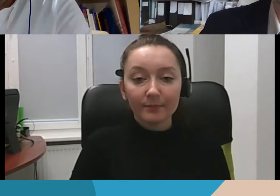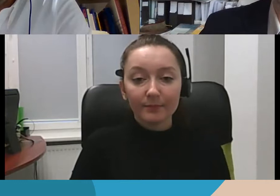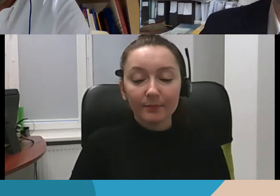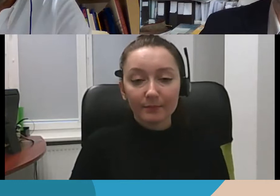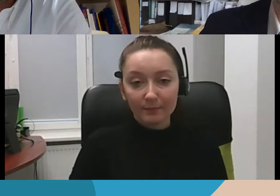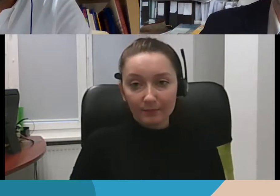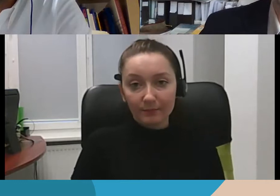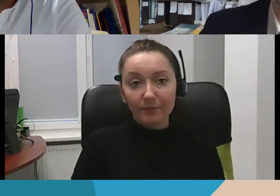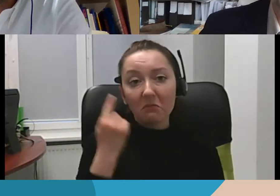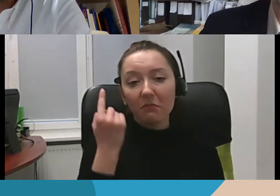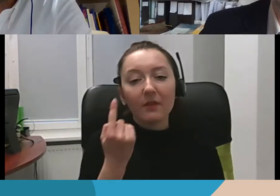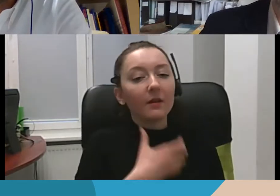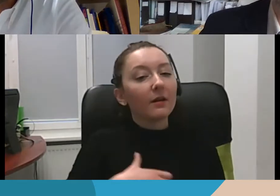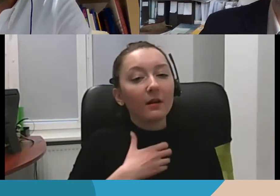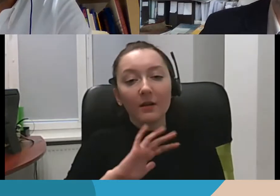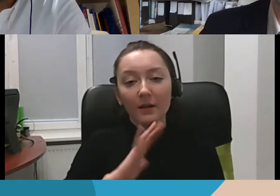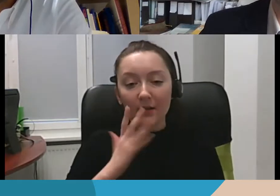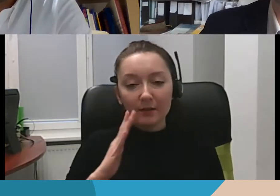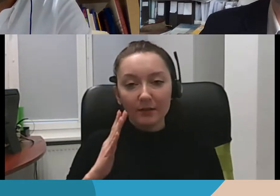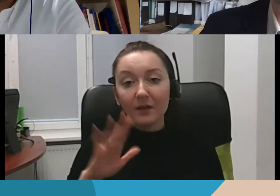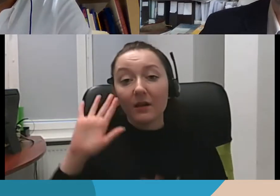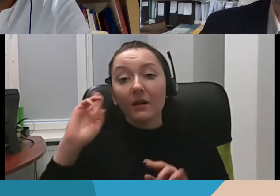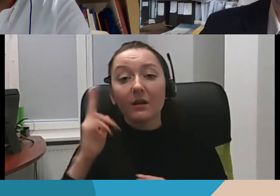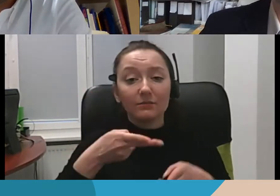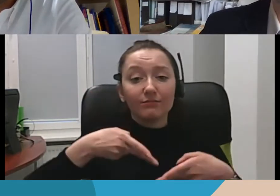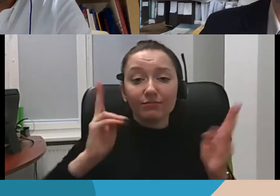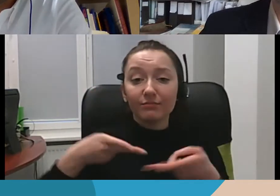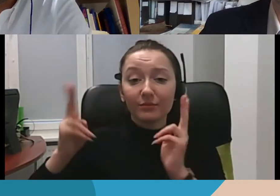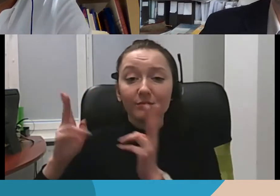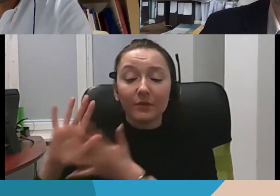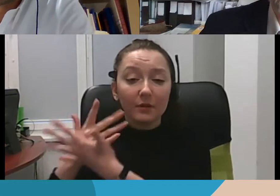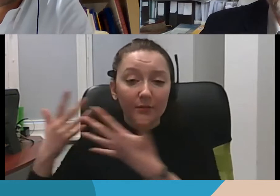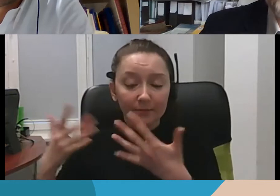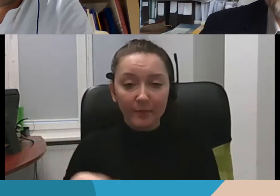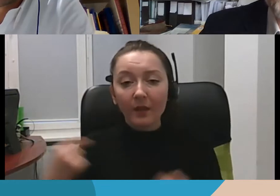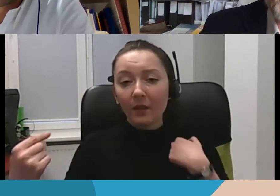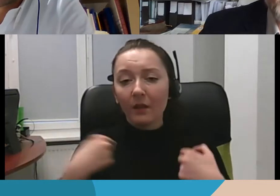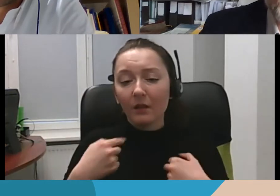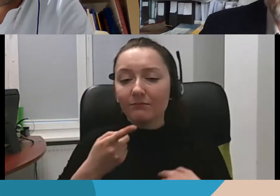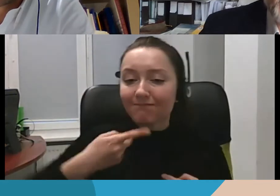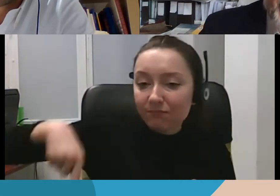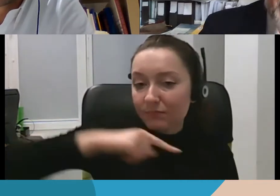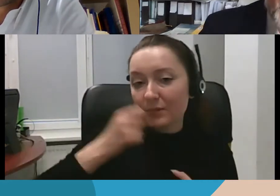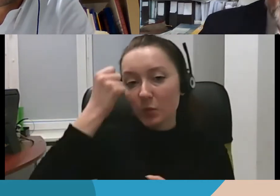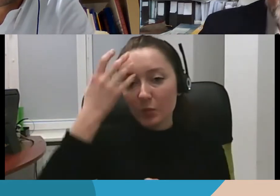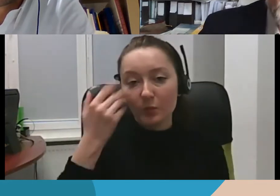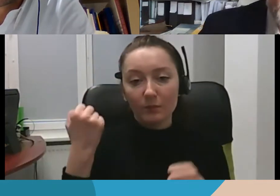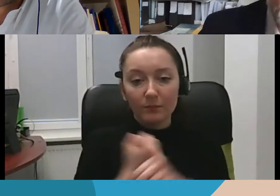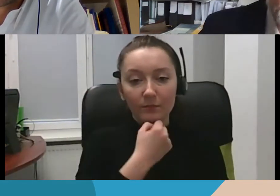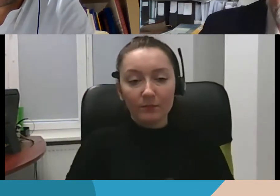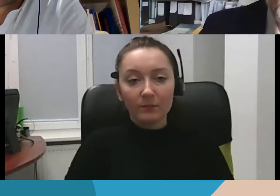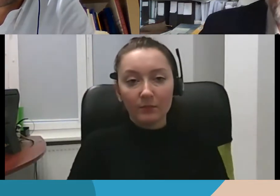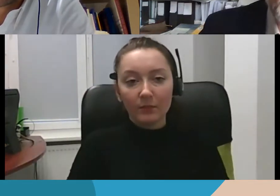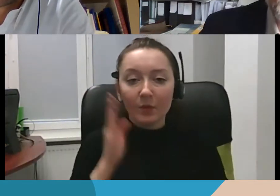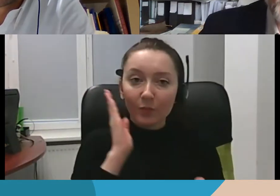and to every fora I have been talking to, and this is that justice needs to be done. There needs